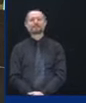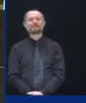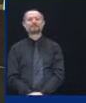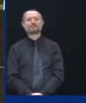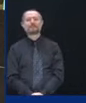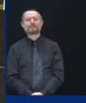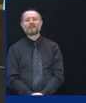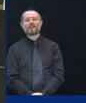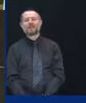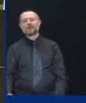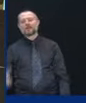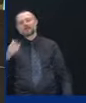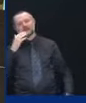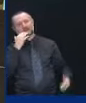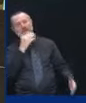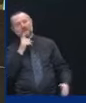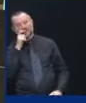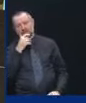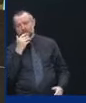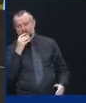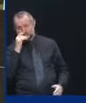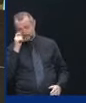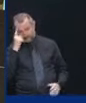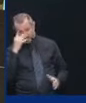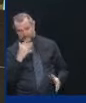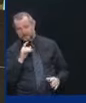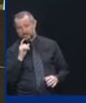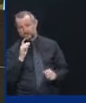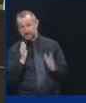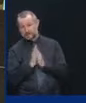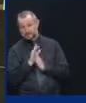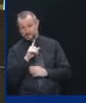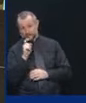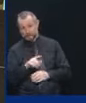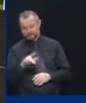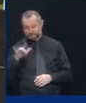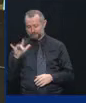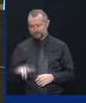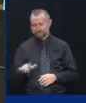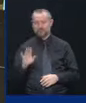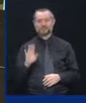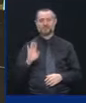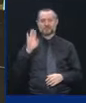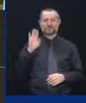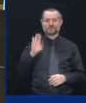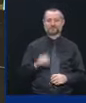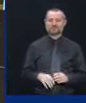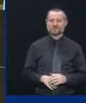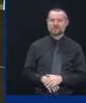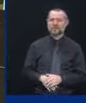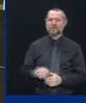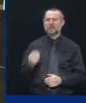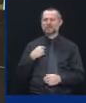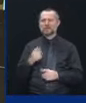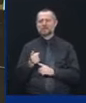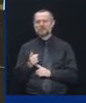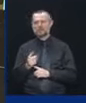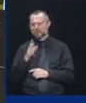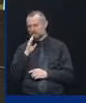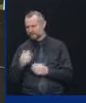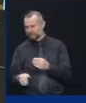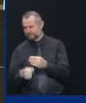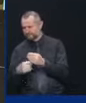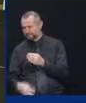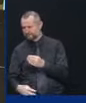Thank you, Governor. If you'd like to ask a question, please use the raise hand function at the bottom of your window. We'll take a brief moment to compile the Q&A roster.